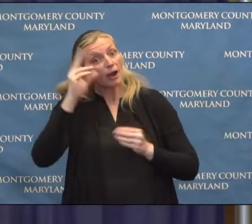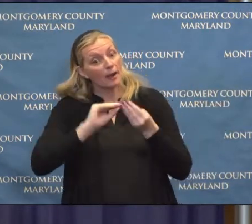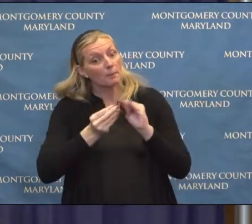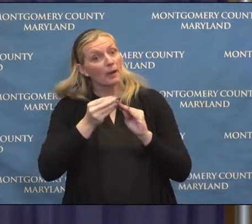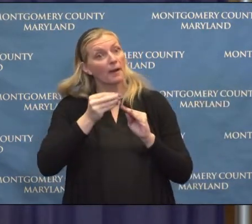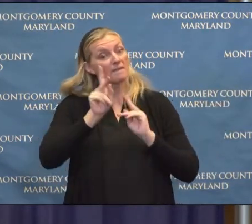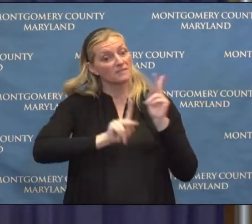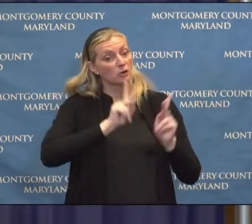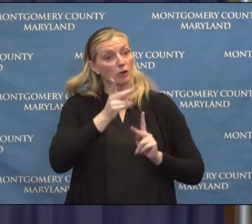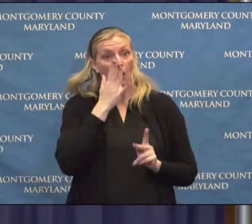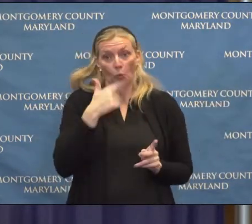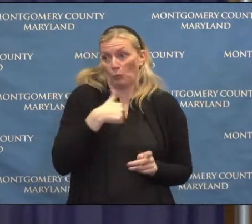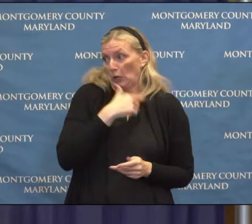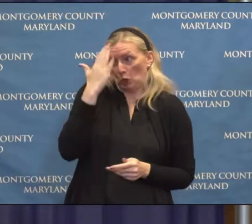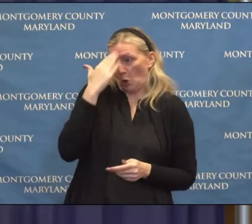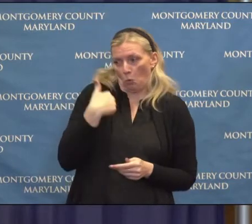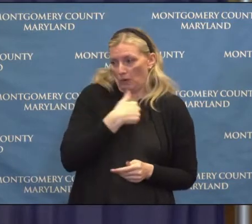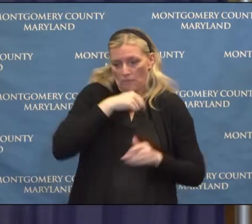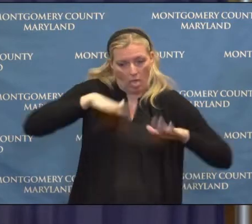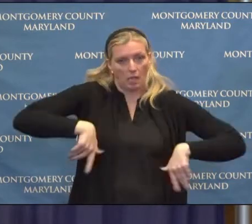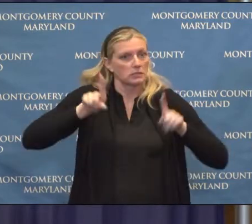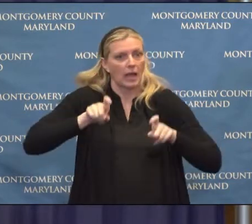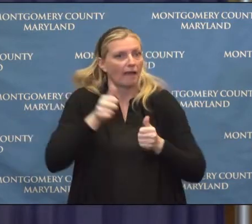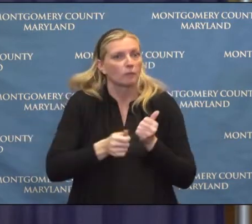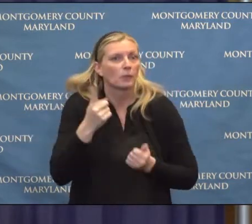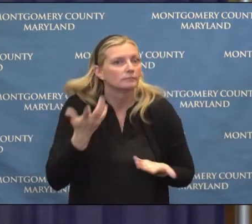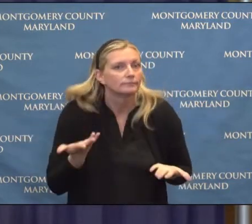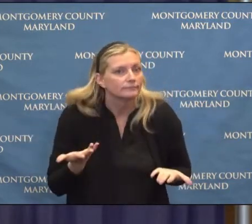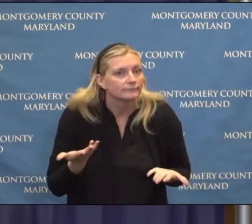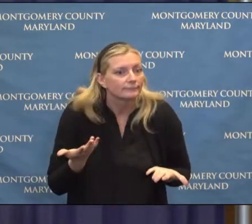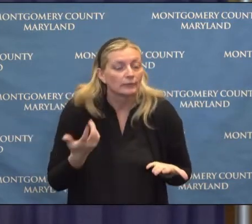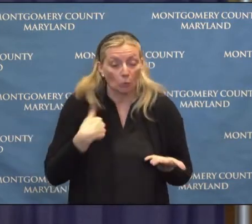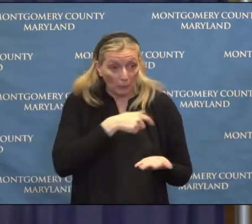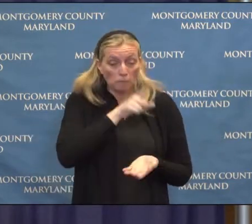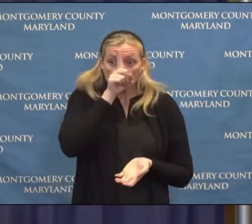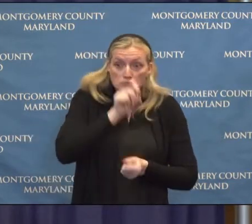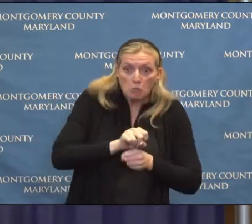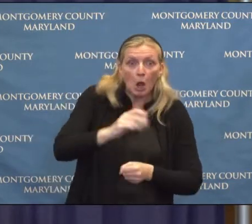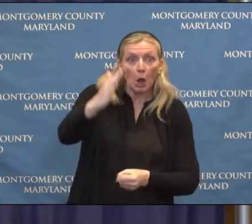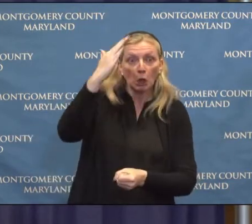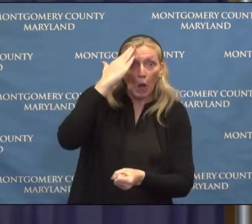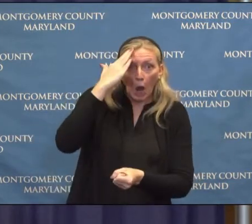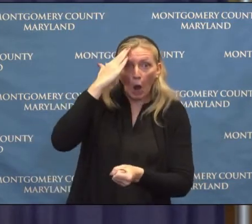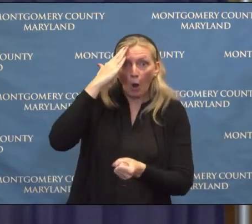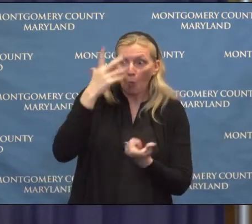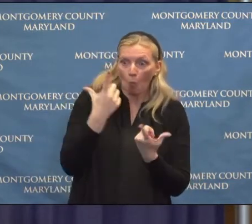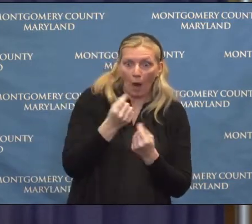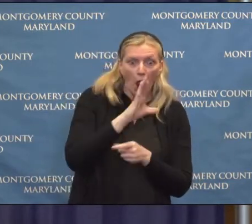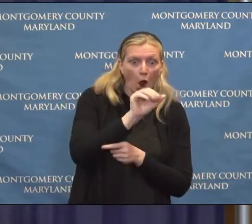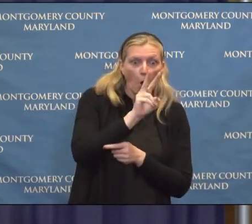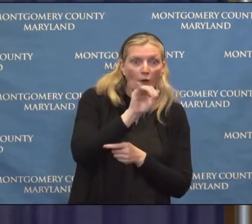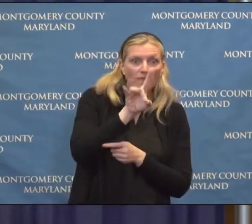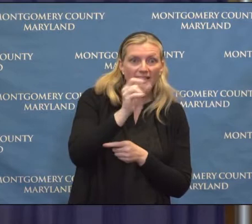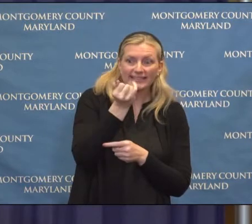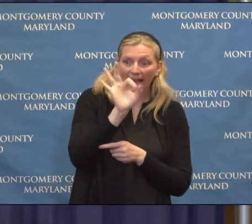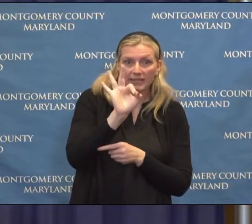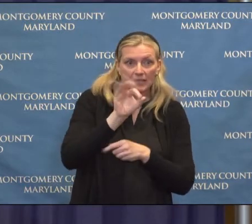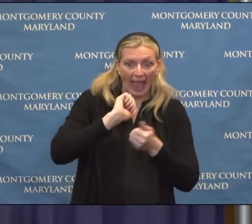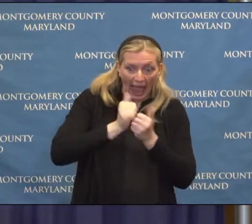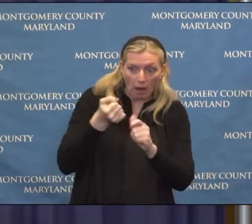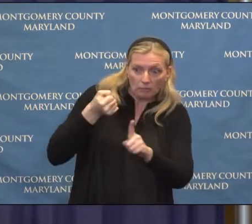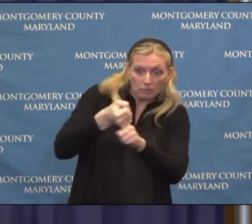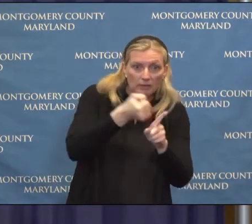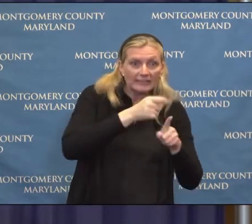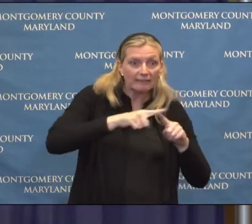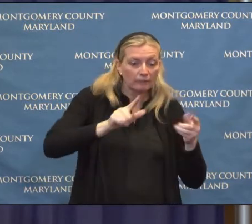we haven't tested everybody. And so we don't have a real sense of what the true burden and impact of COVID-19 is in communities,